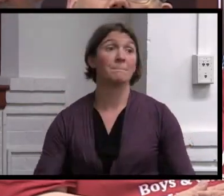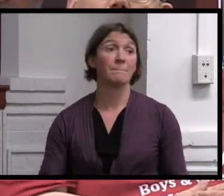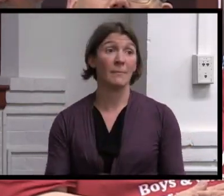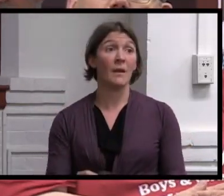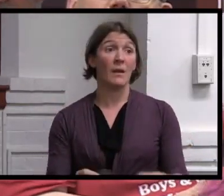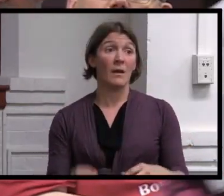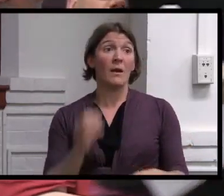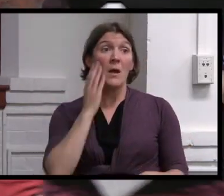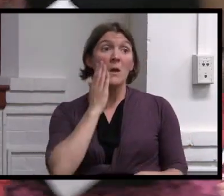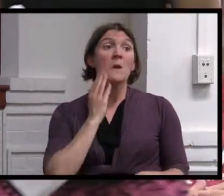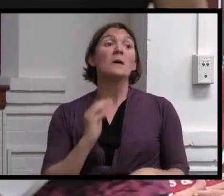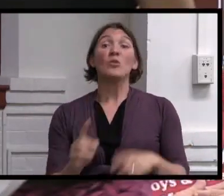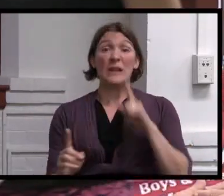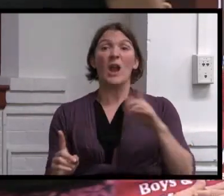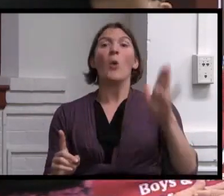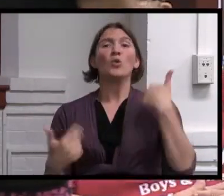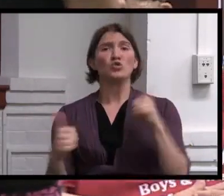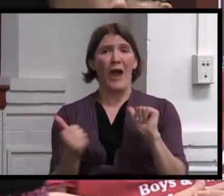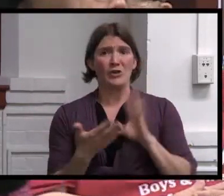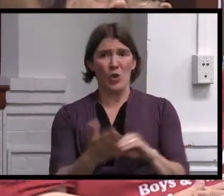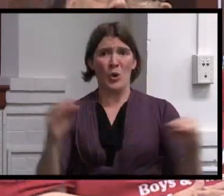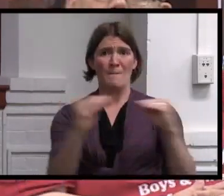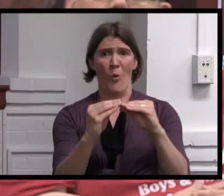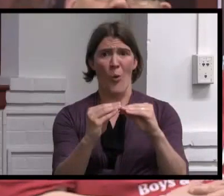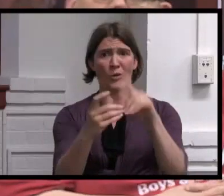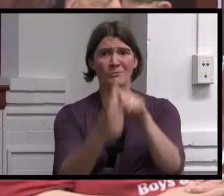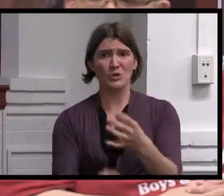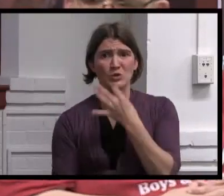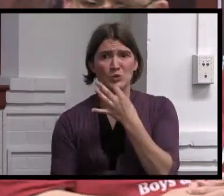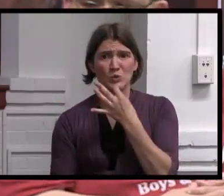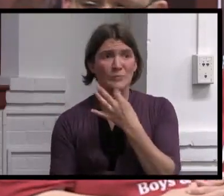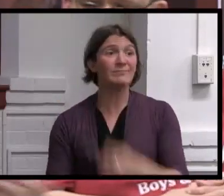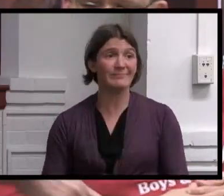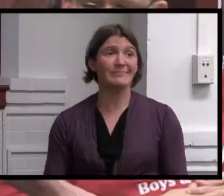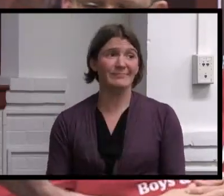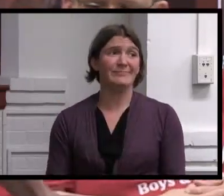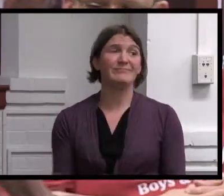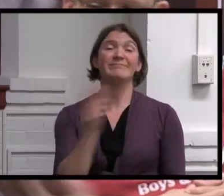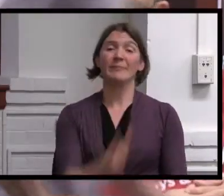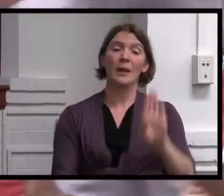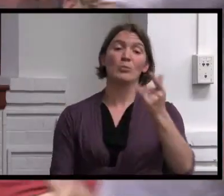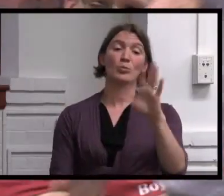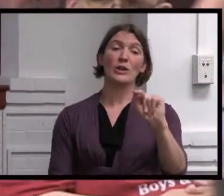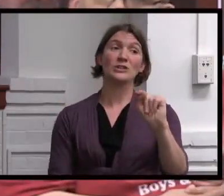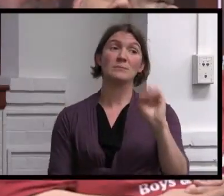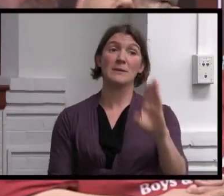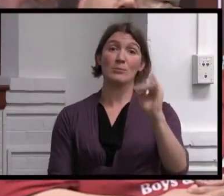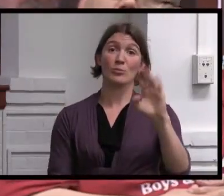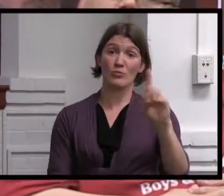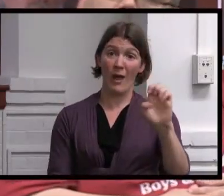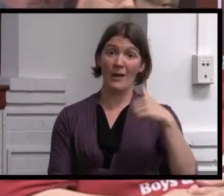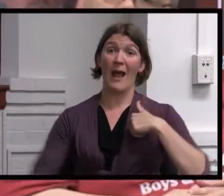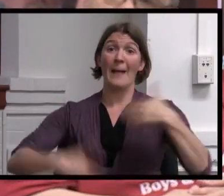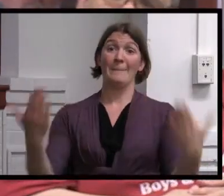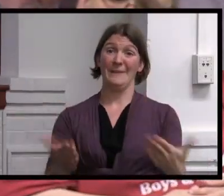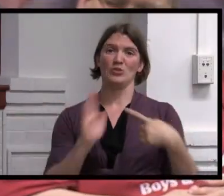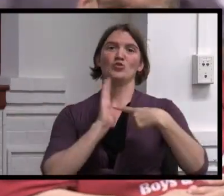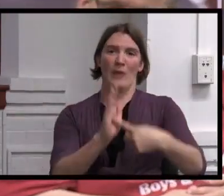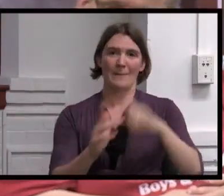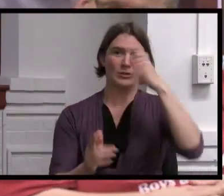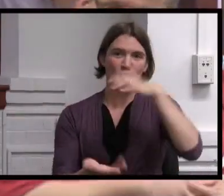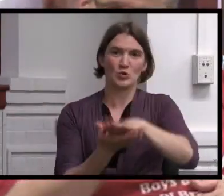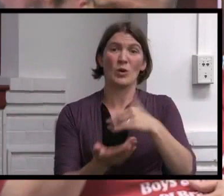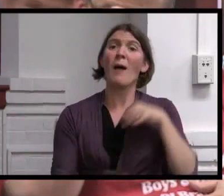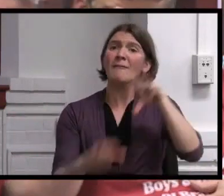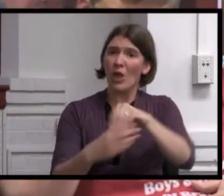will be much more clarity in the next few days. Great. Thank you so much. Thank you. Hi there. My name is Bridget McBride. I'm also here on behalf of NECA. I am a